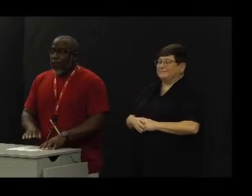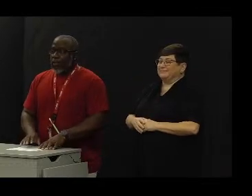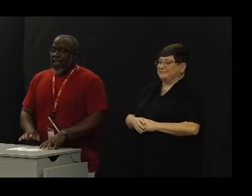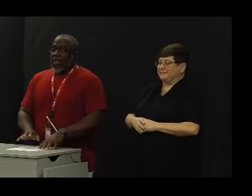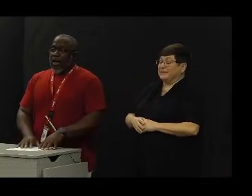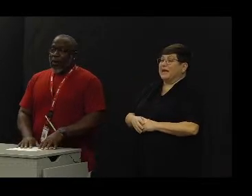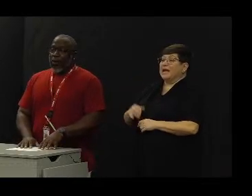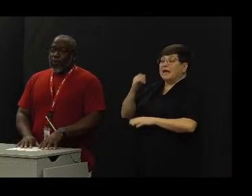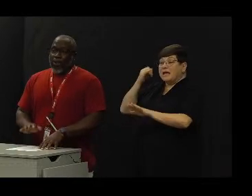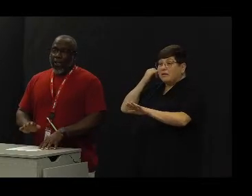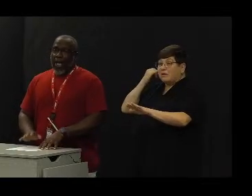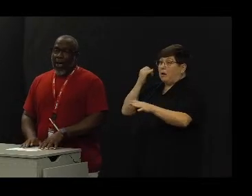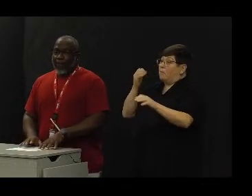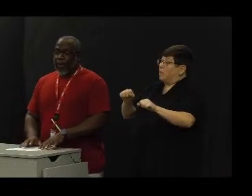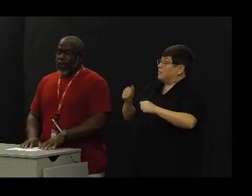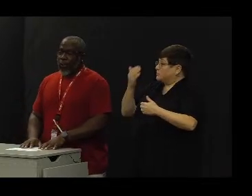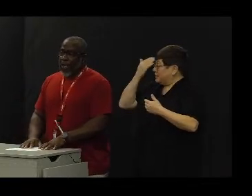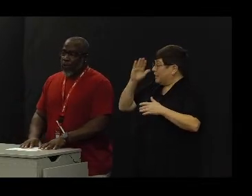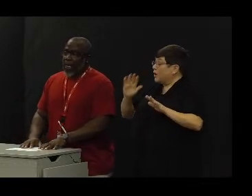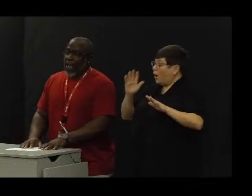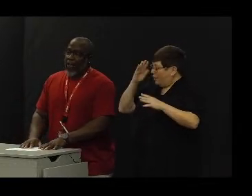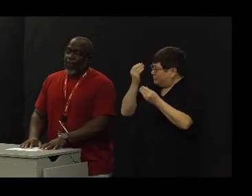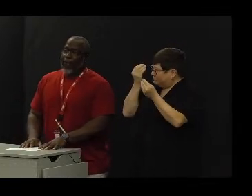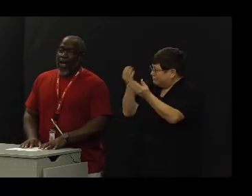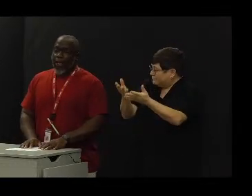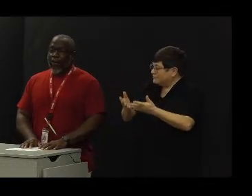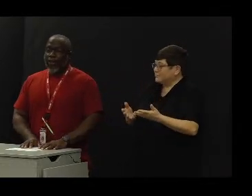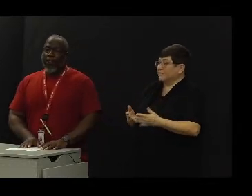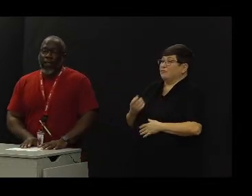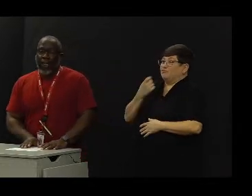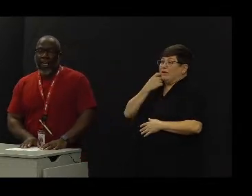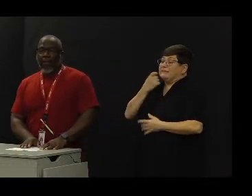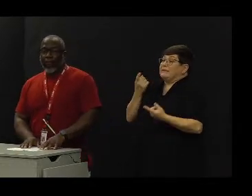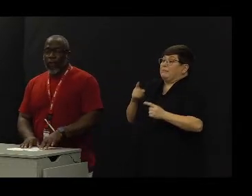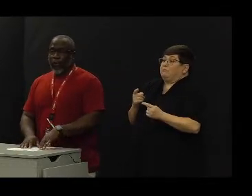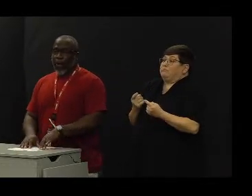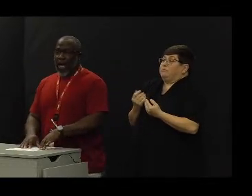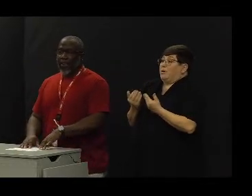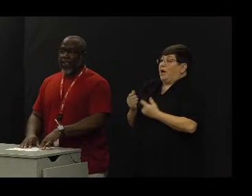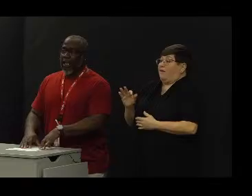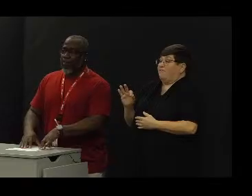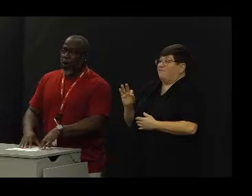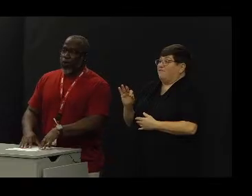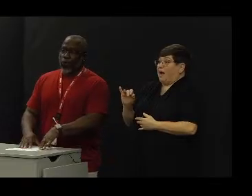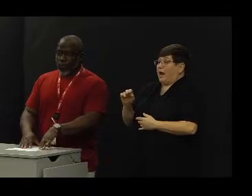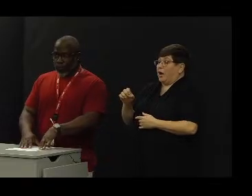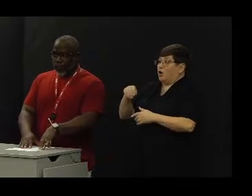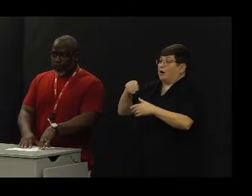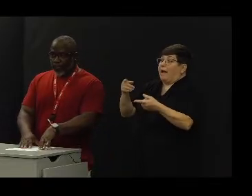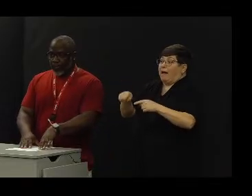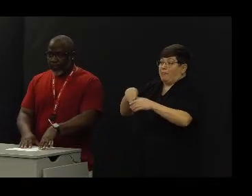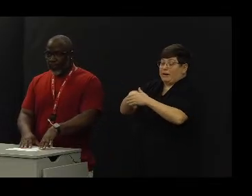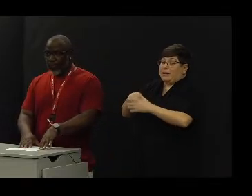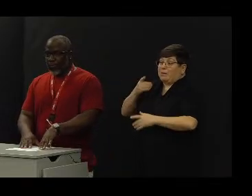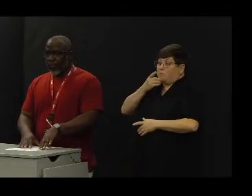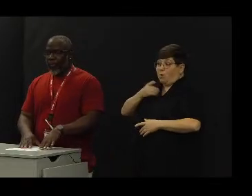If you didn't know, I'll fill you in. We had a fire in the fuse box in Marshall.